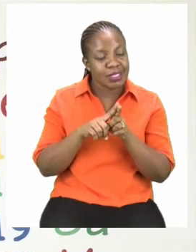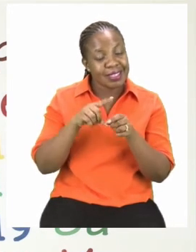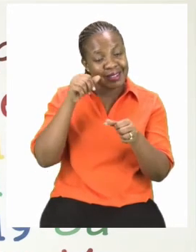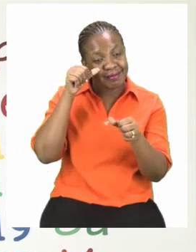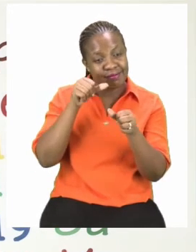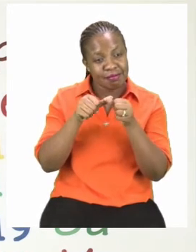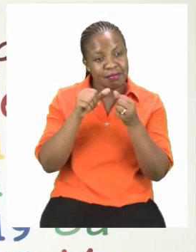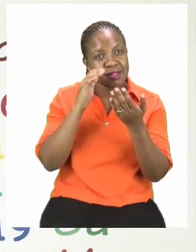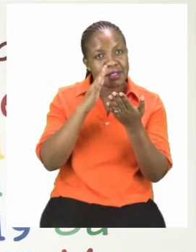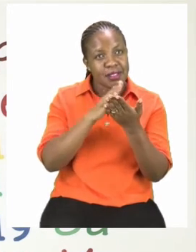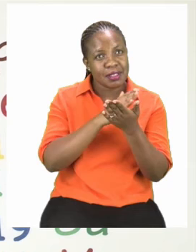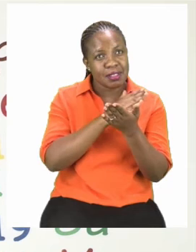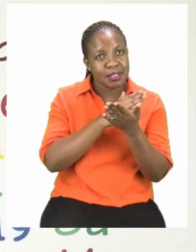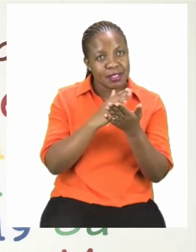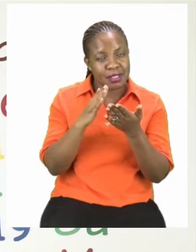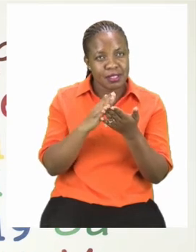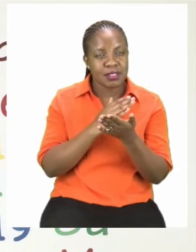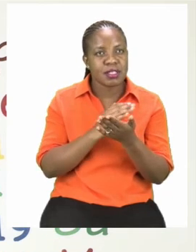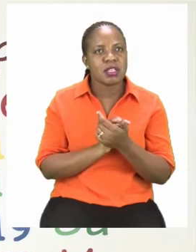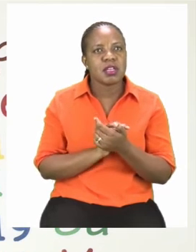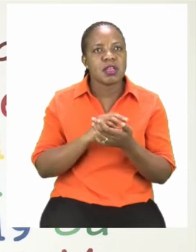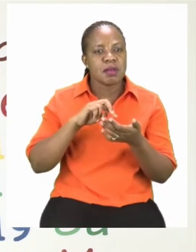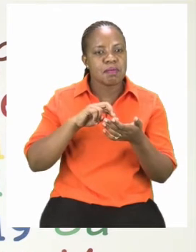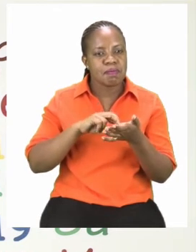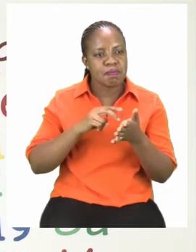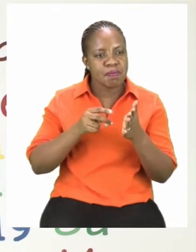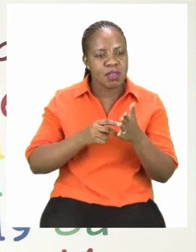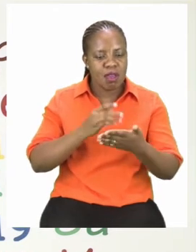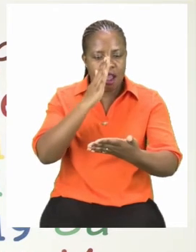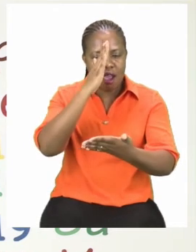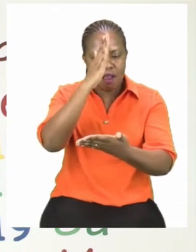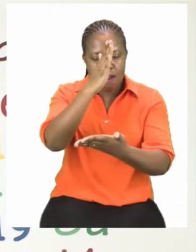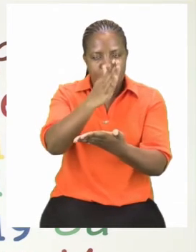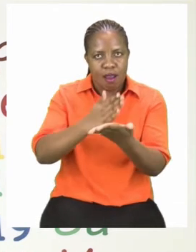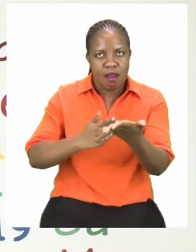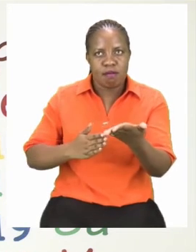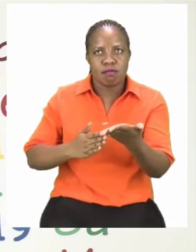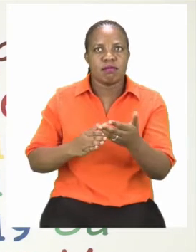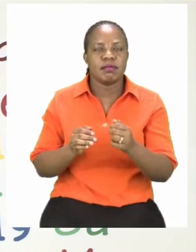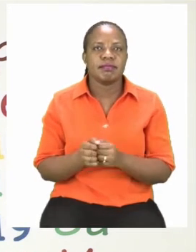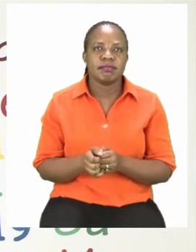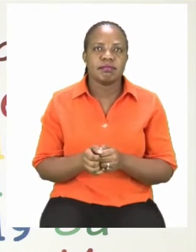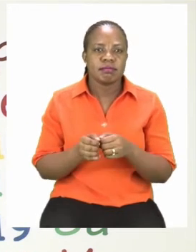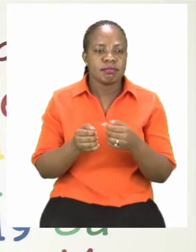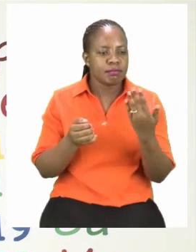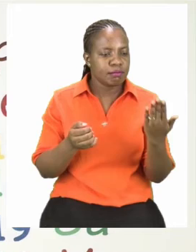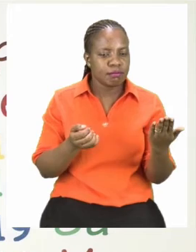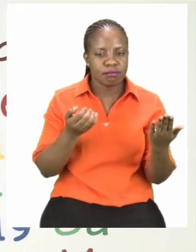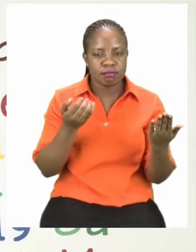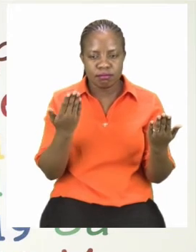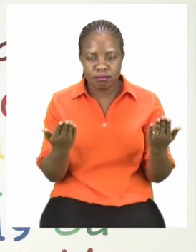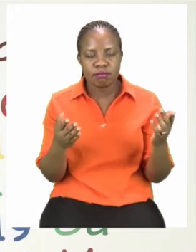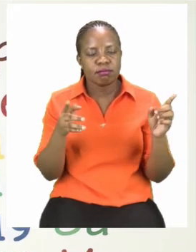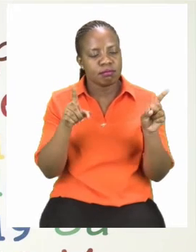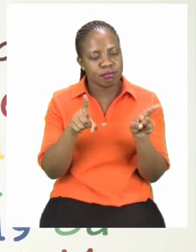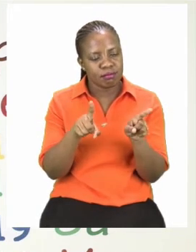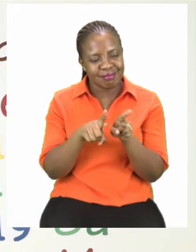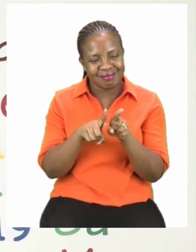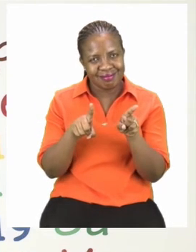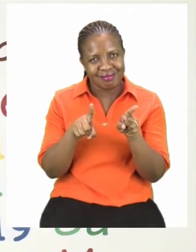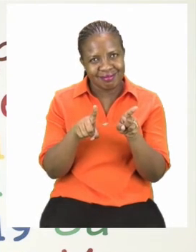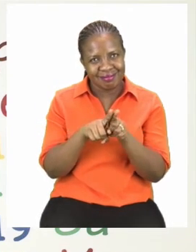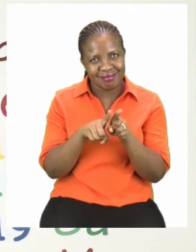there he is. Hello, Zashi. So, from Zashi and I, we would like